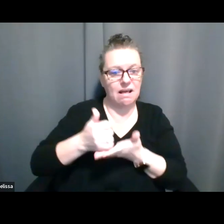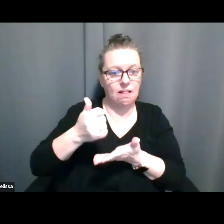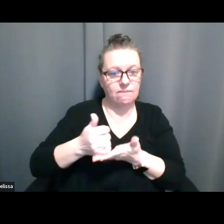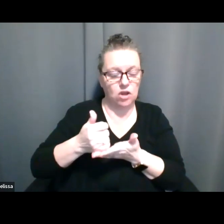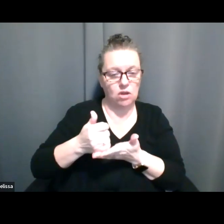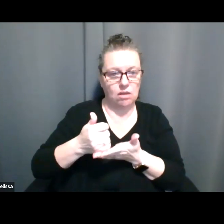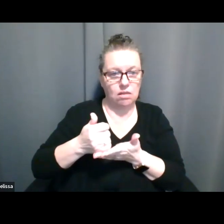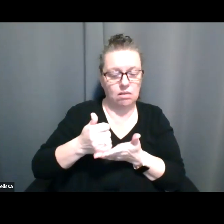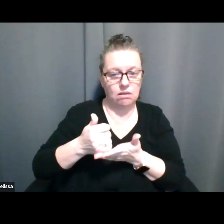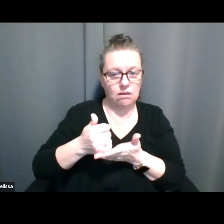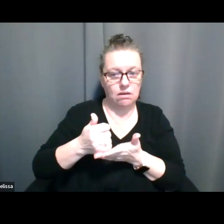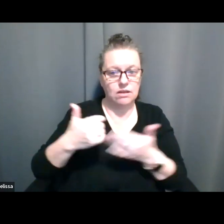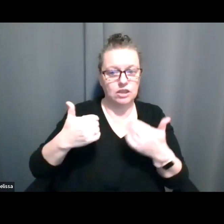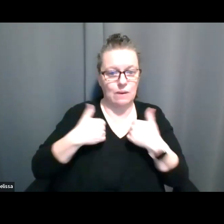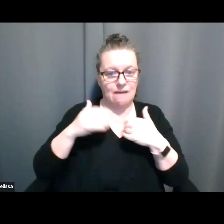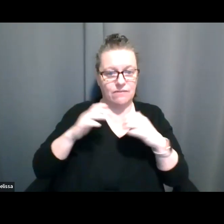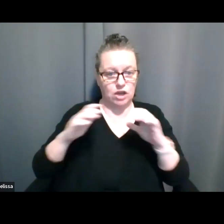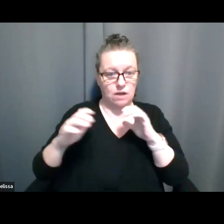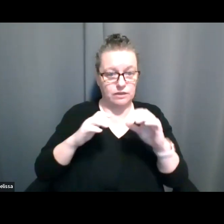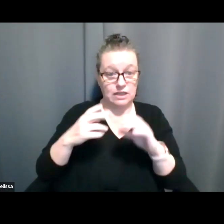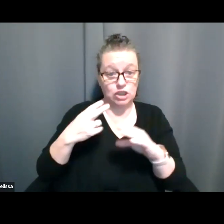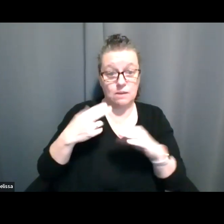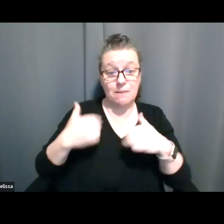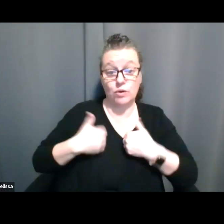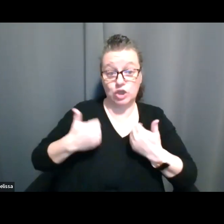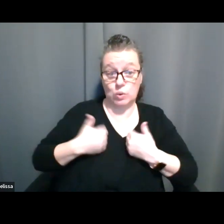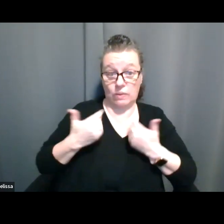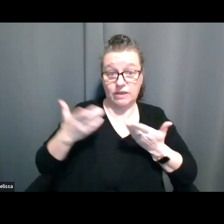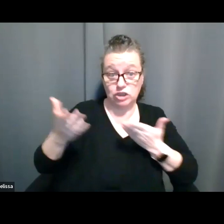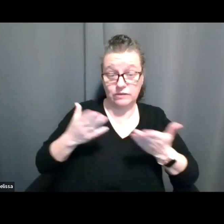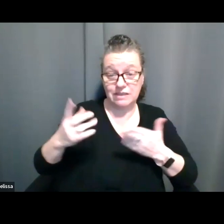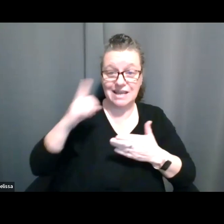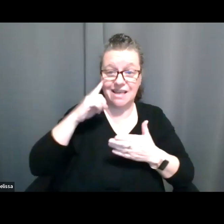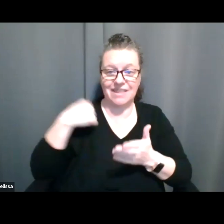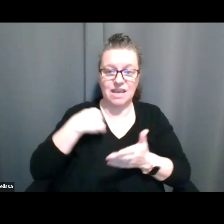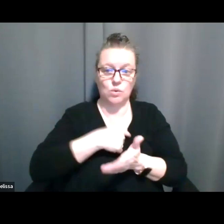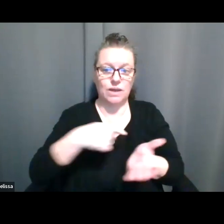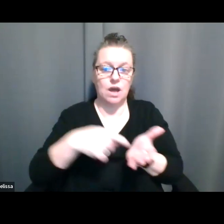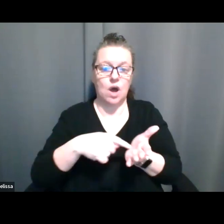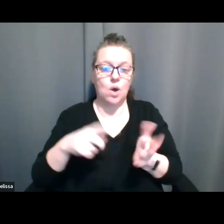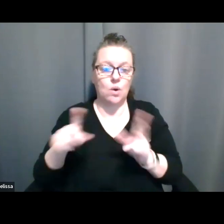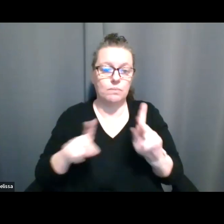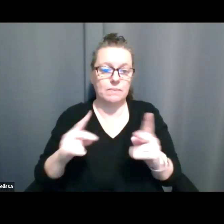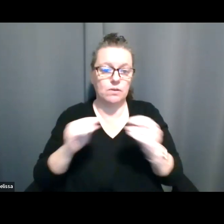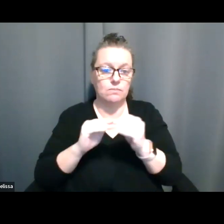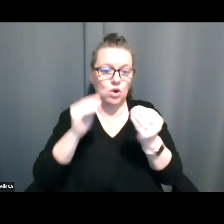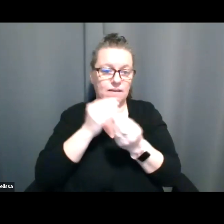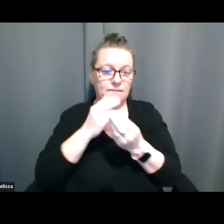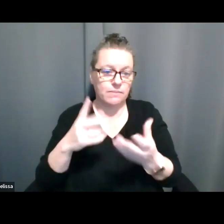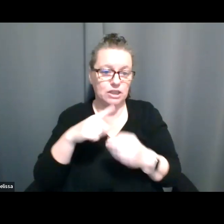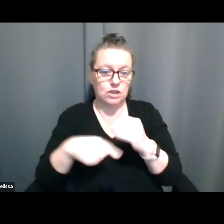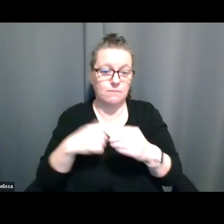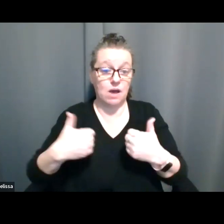to have the conversation about youth services, I think we owe people more information about what